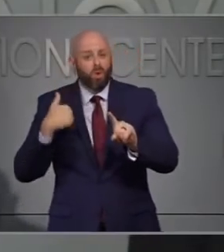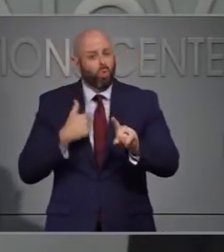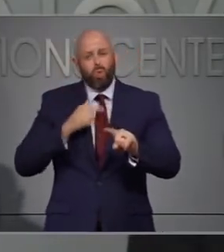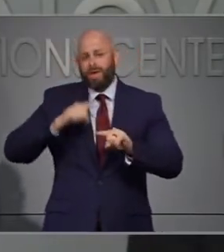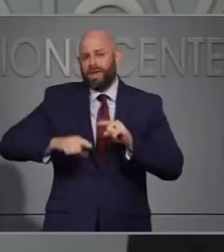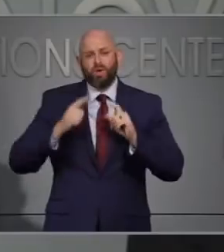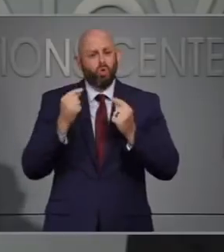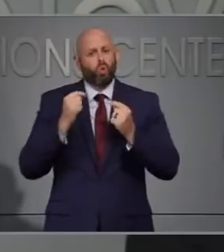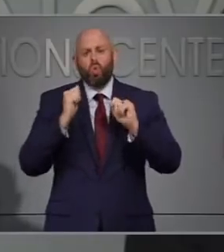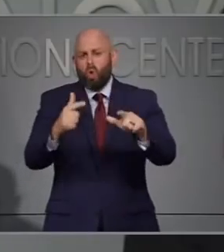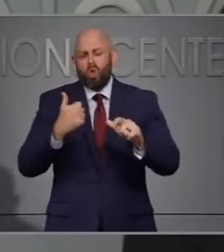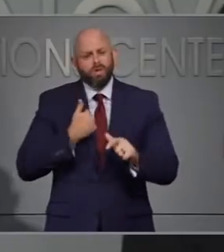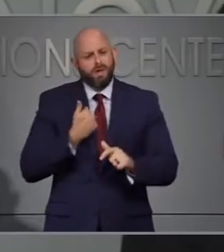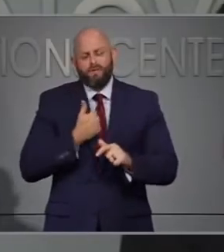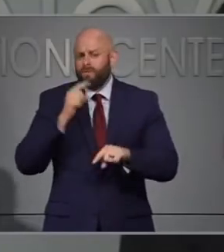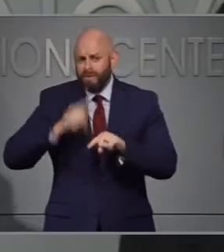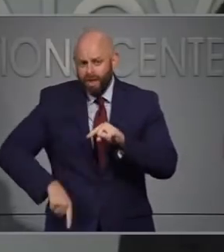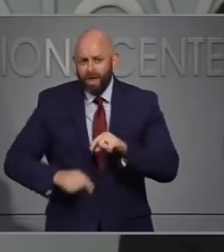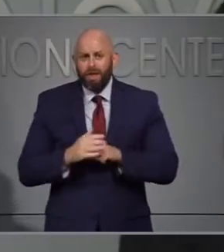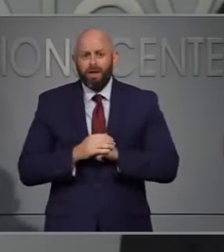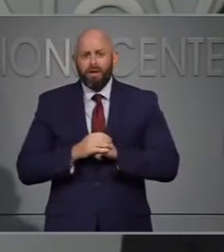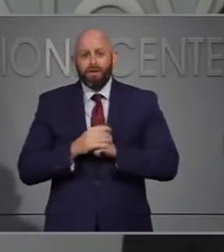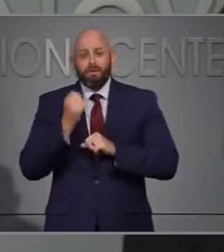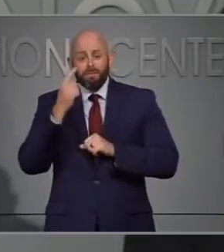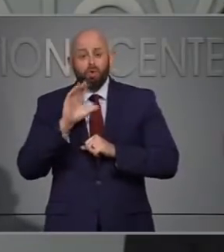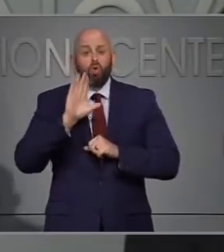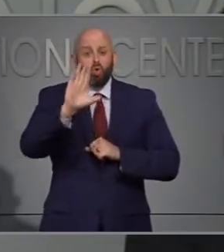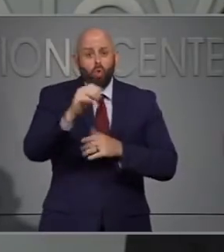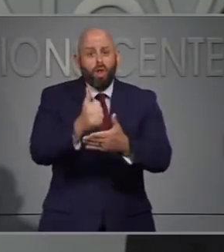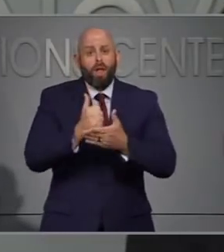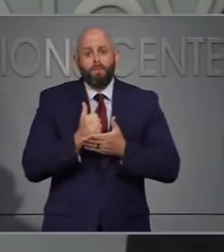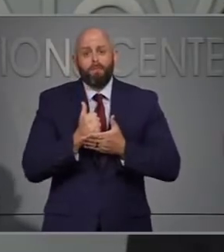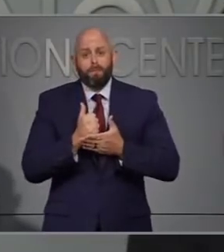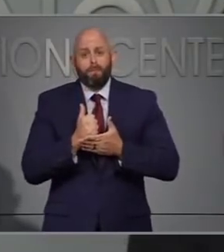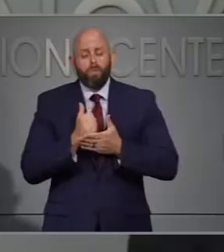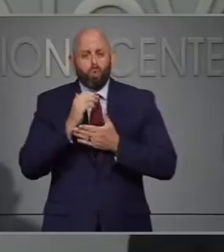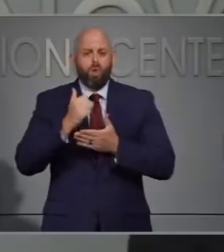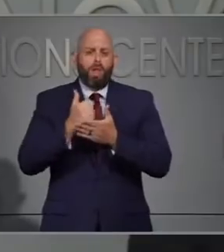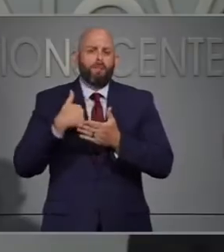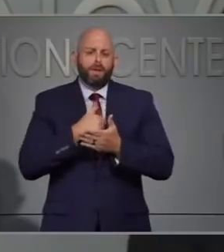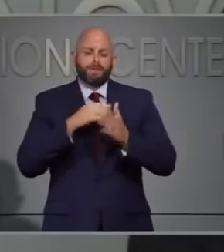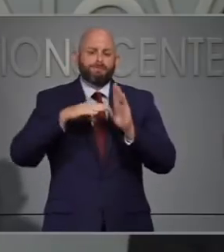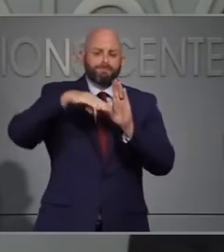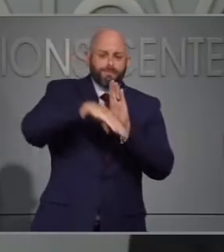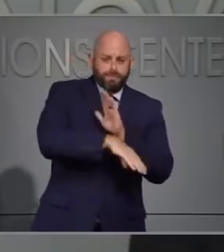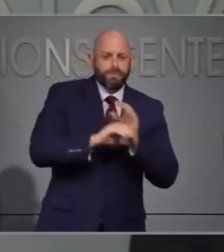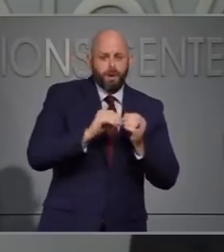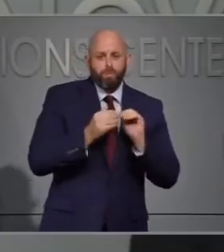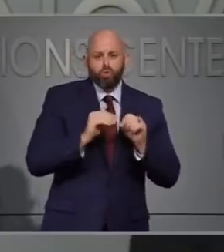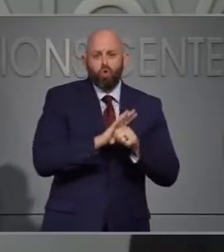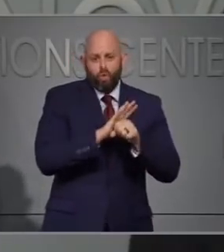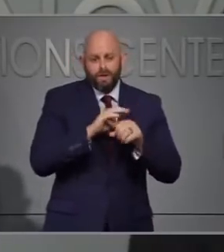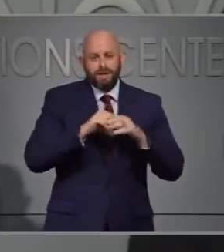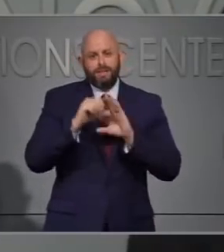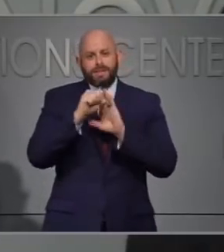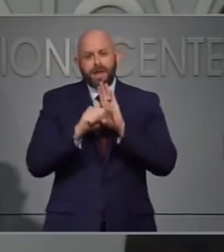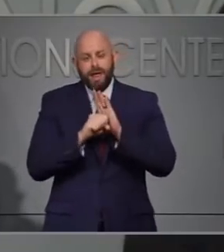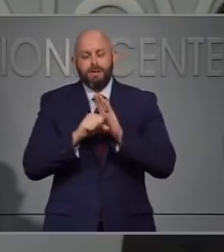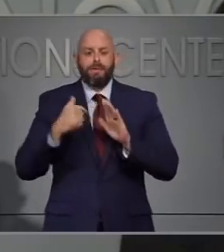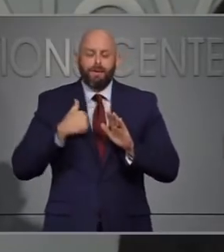alone. This is a moment where our individual actions will determine how we fare as a state. And that is what keeps me